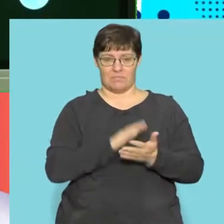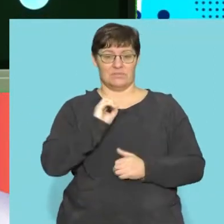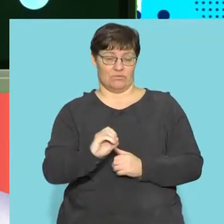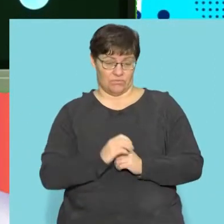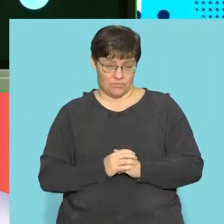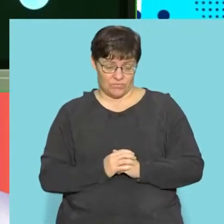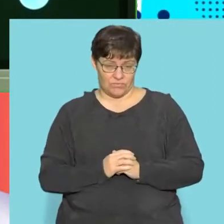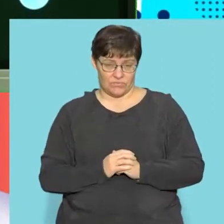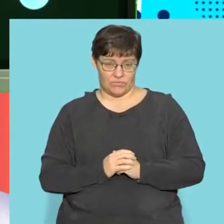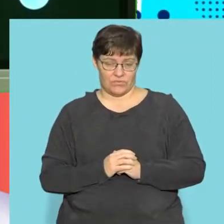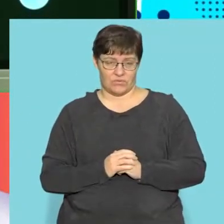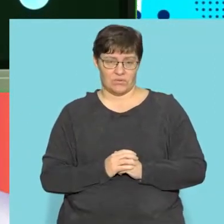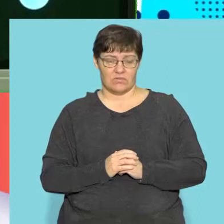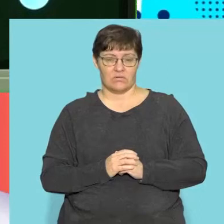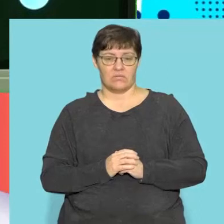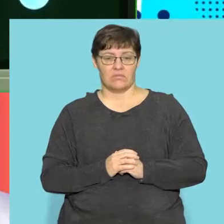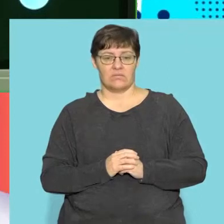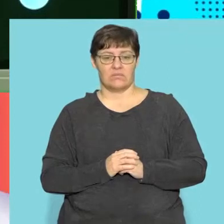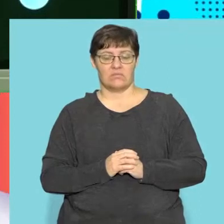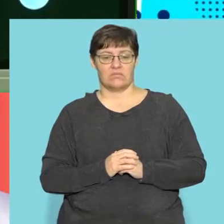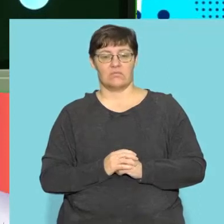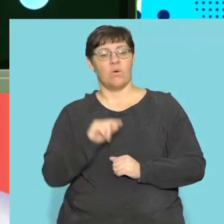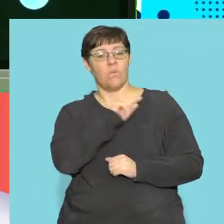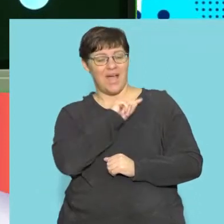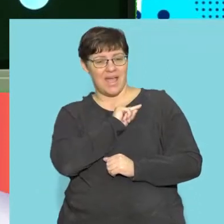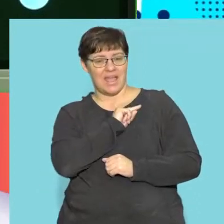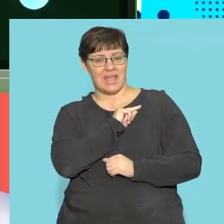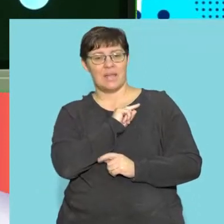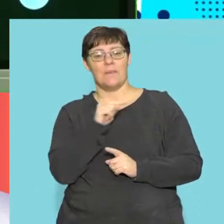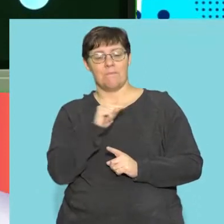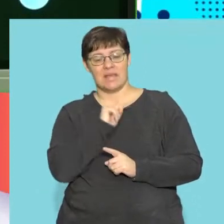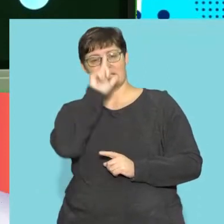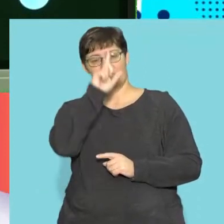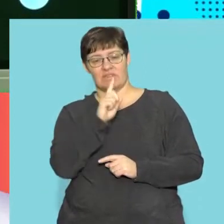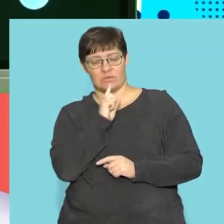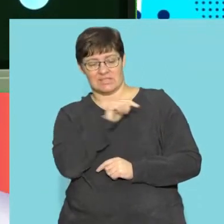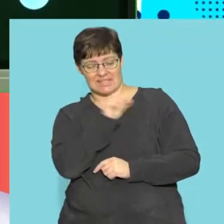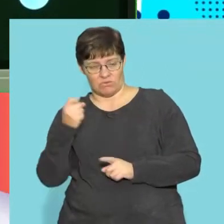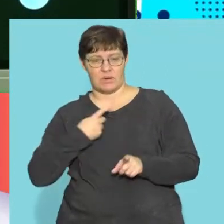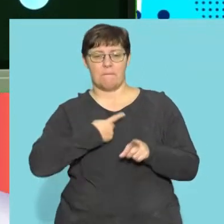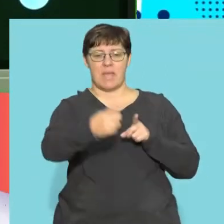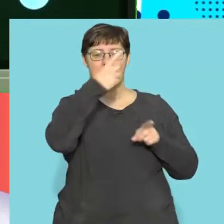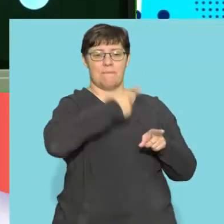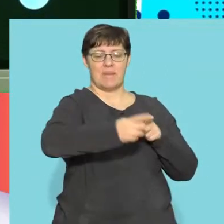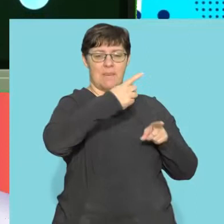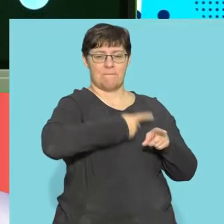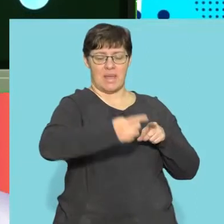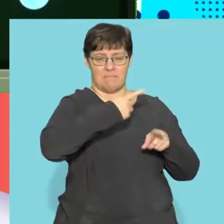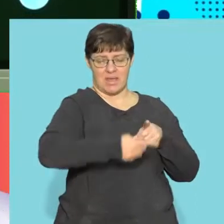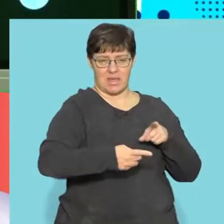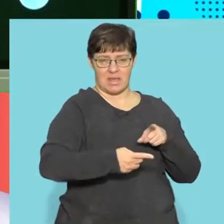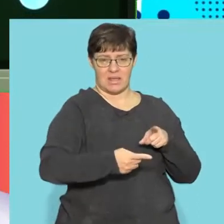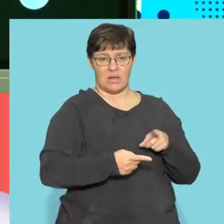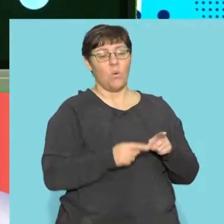it based on an monthly payment of 7,600 at